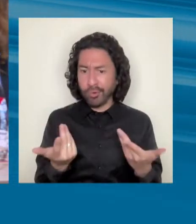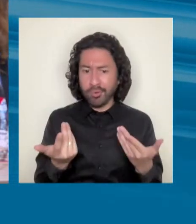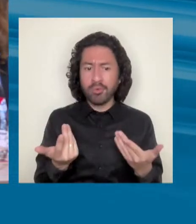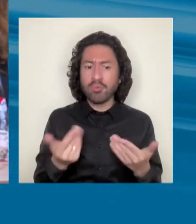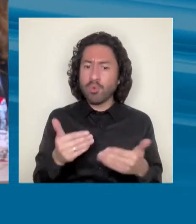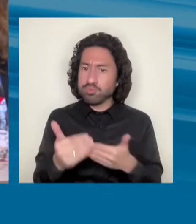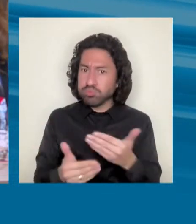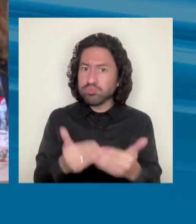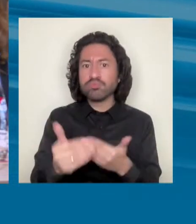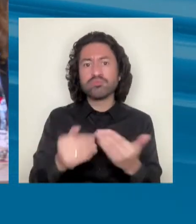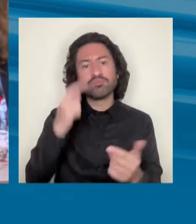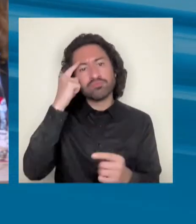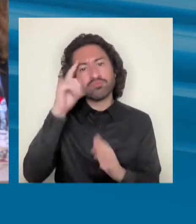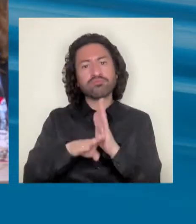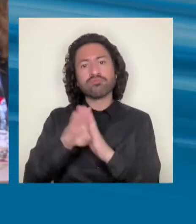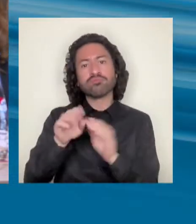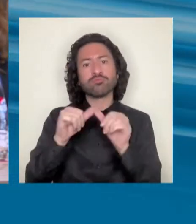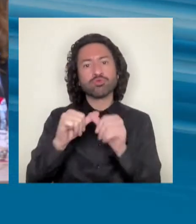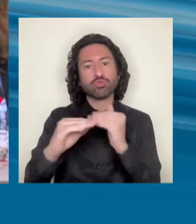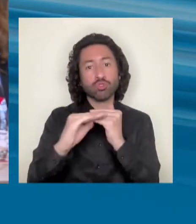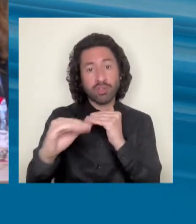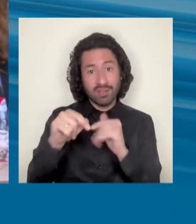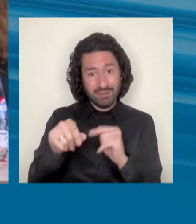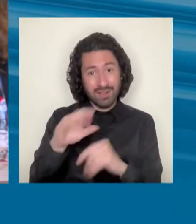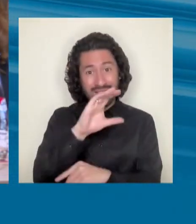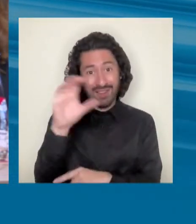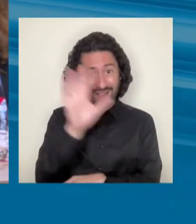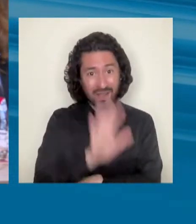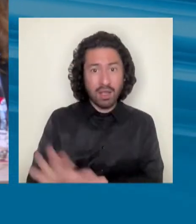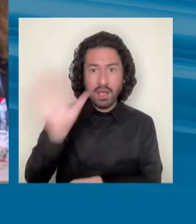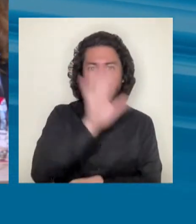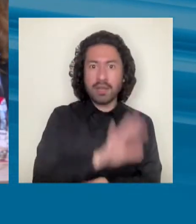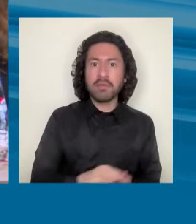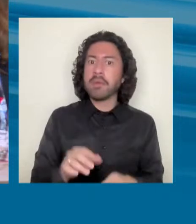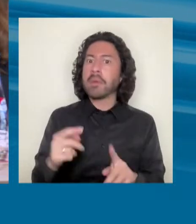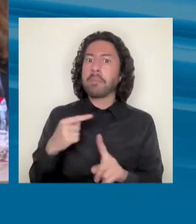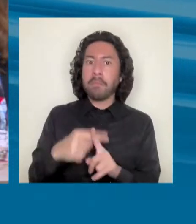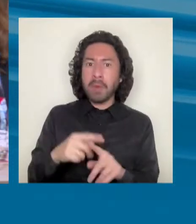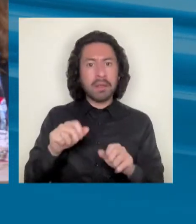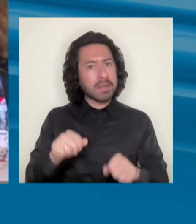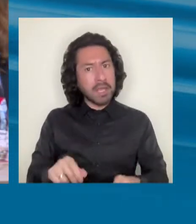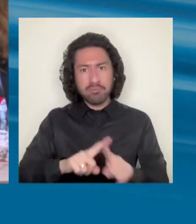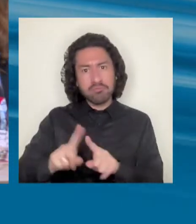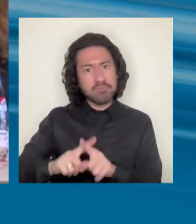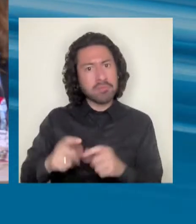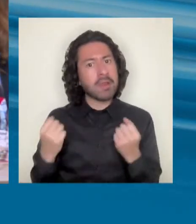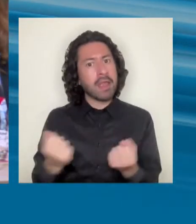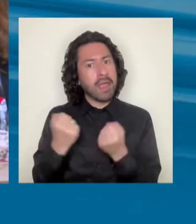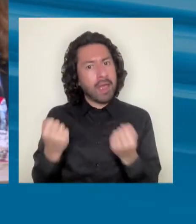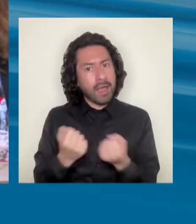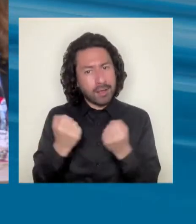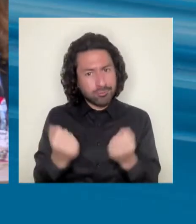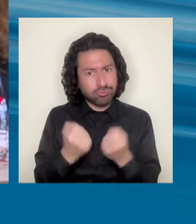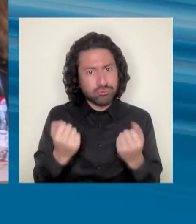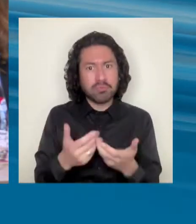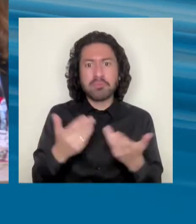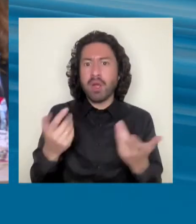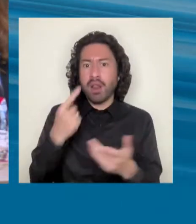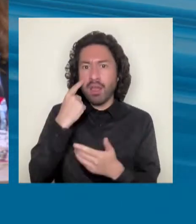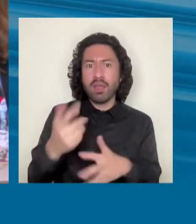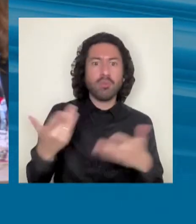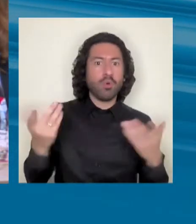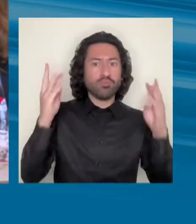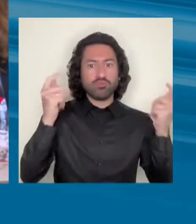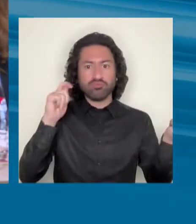and help us to continue our efforts to address the challenges of the impact of climate change, high debt levels, low